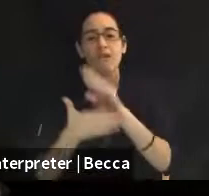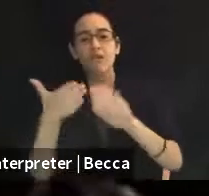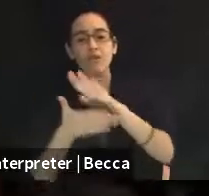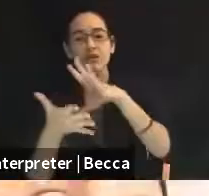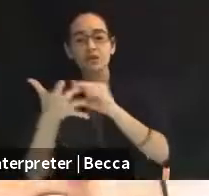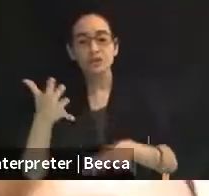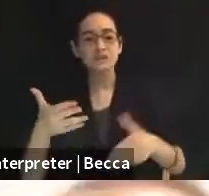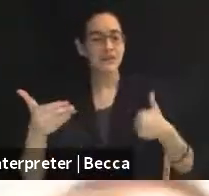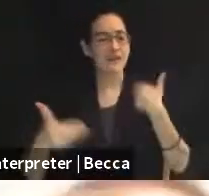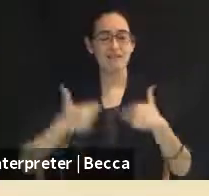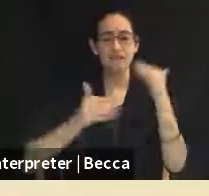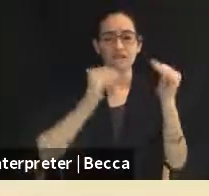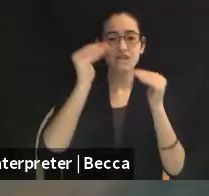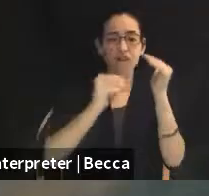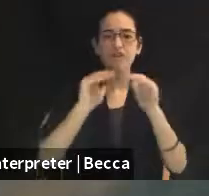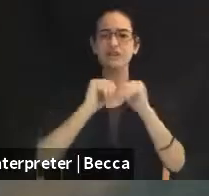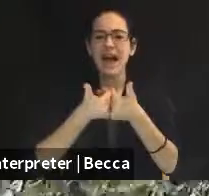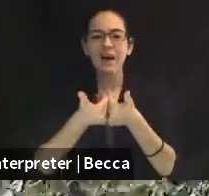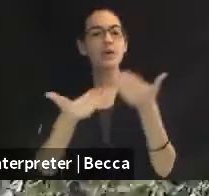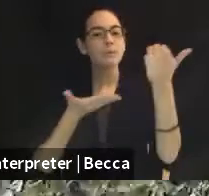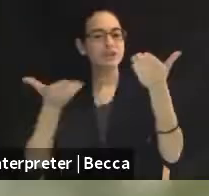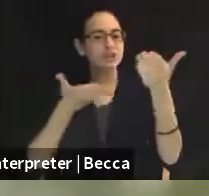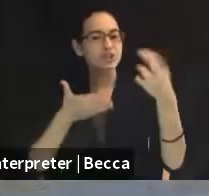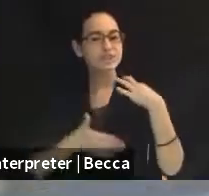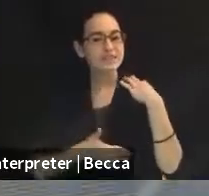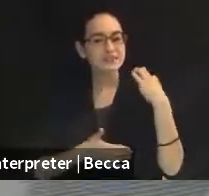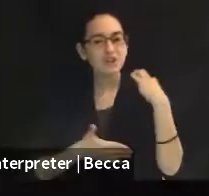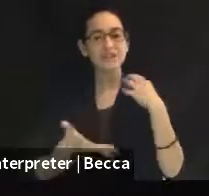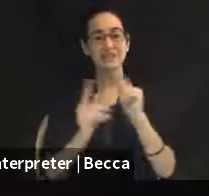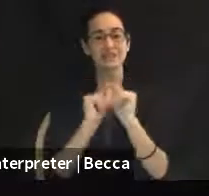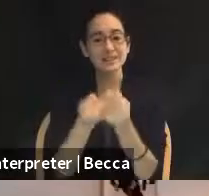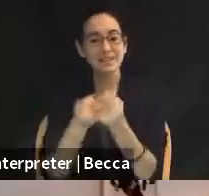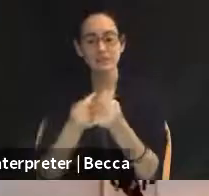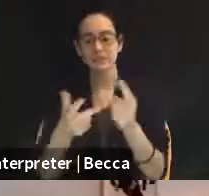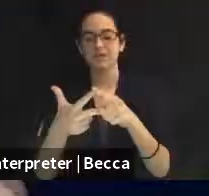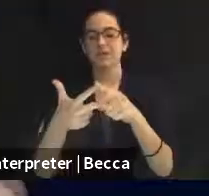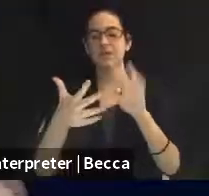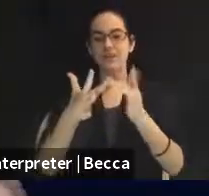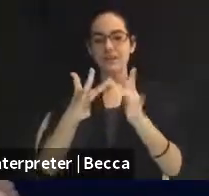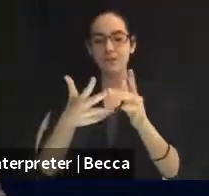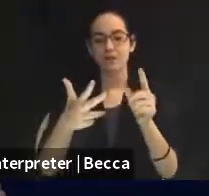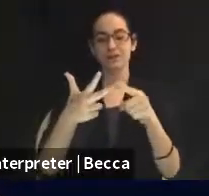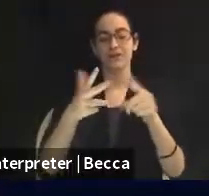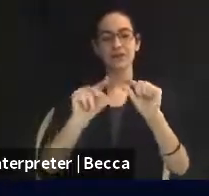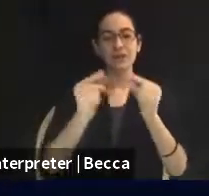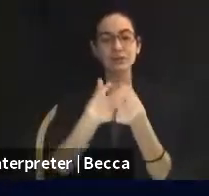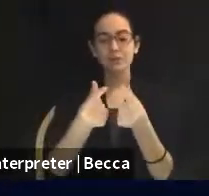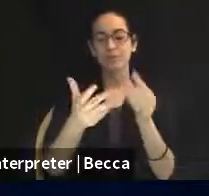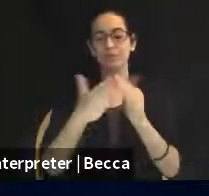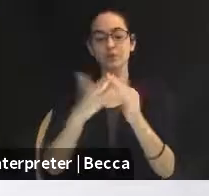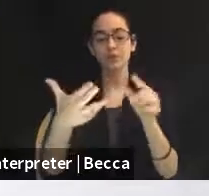and young adults through serving teams, networks, community groups, life groups, and recovery